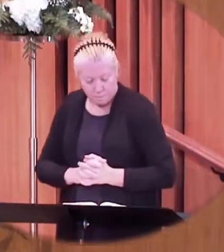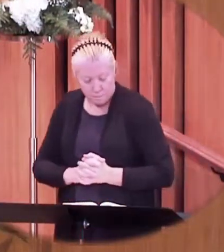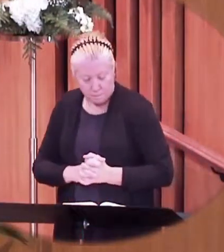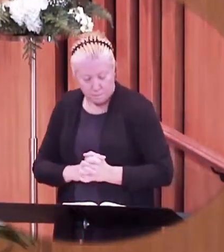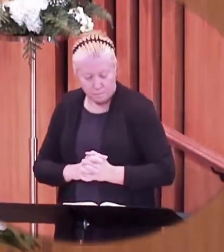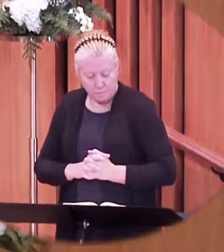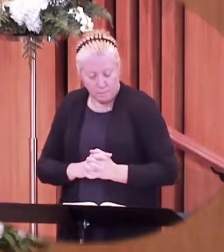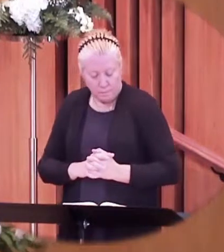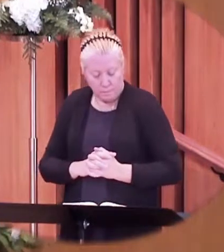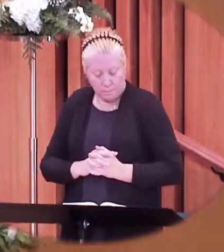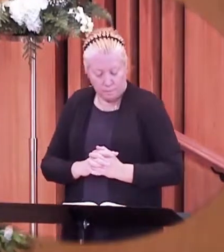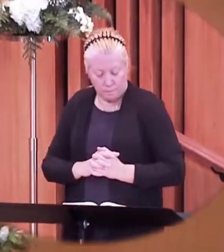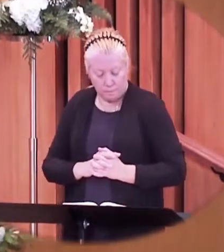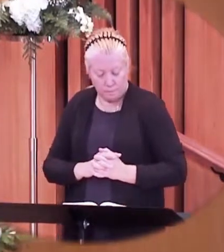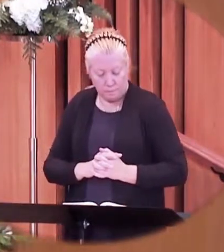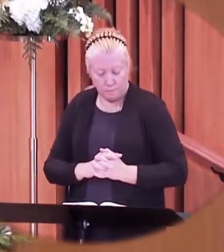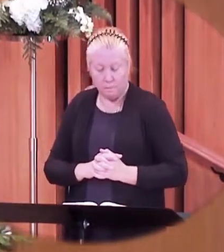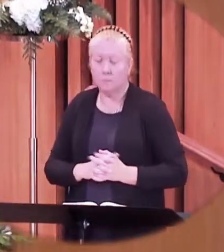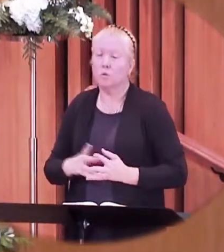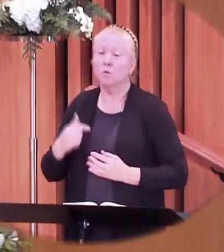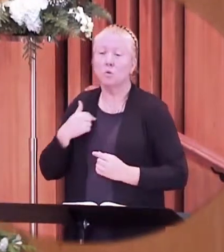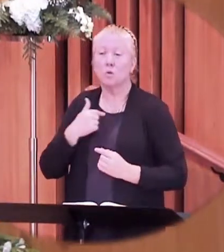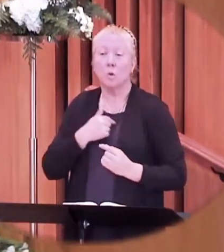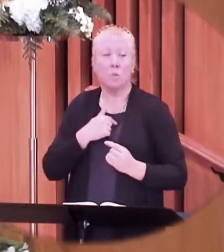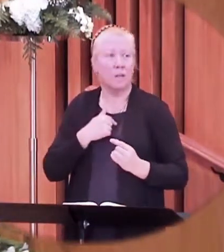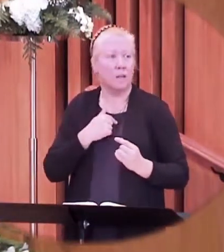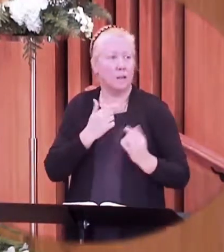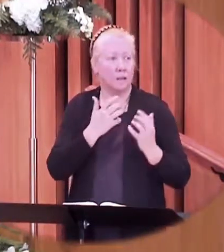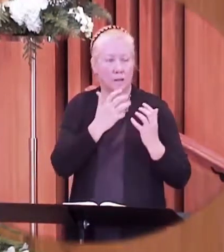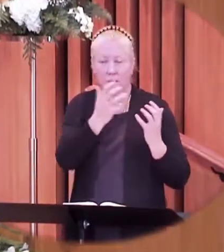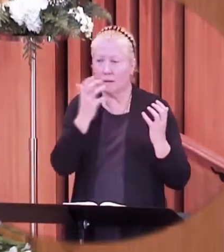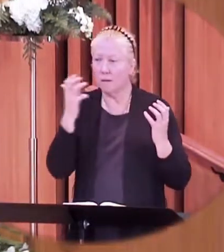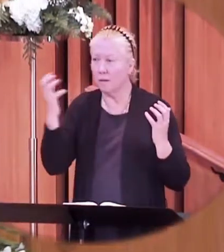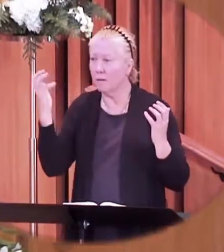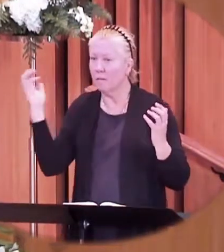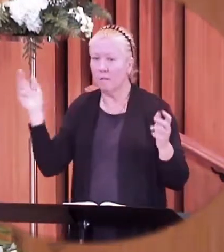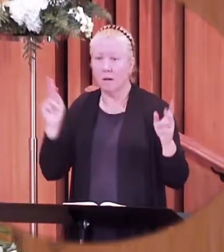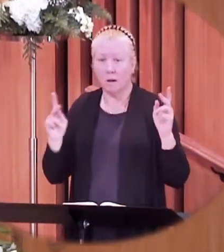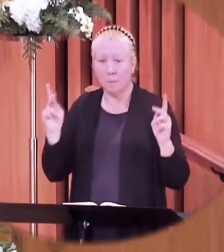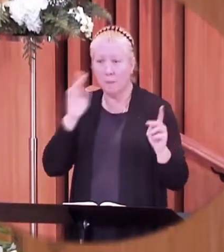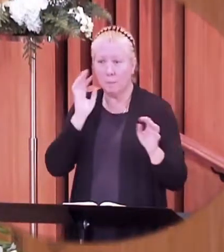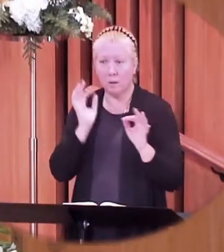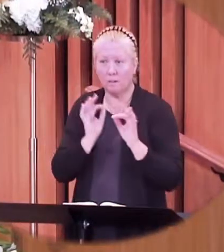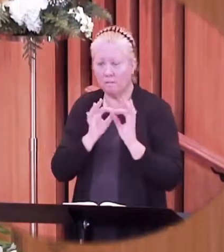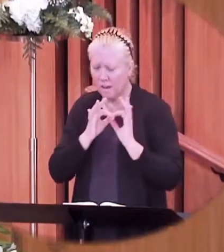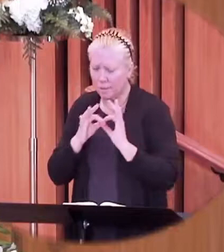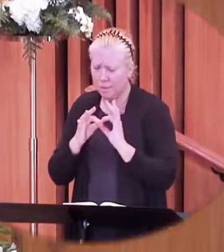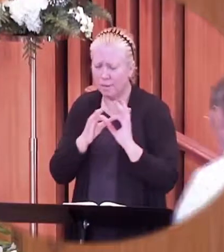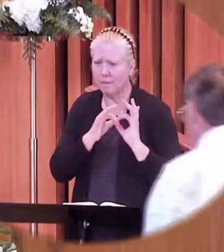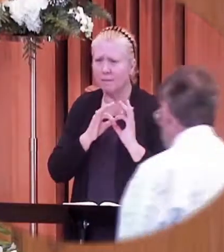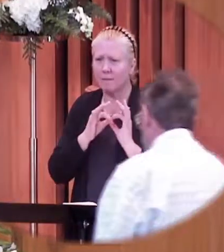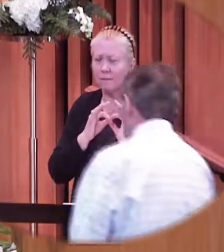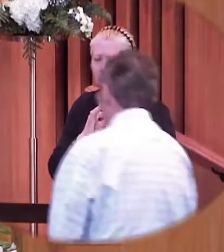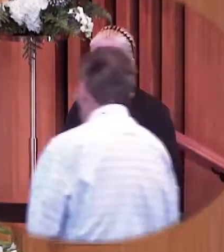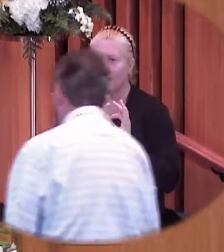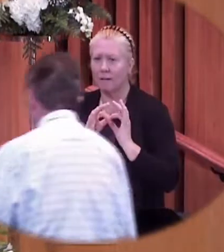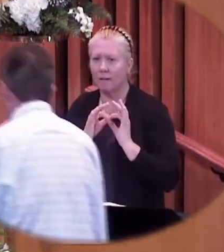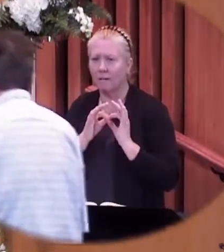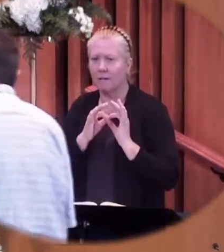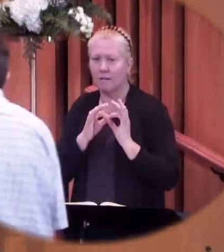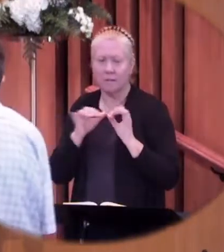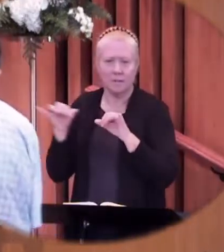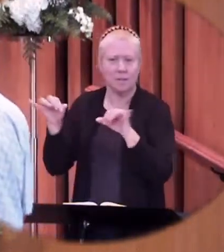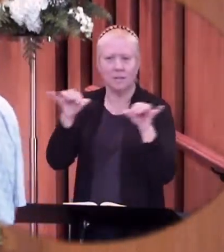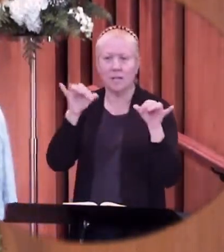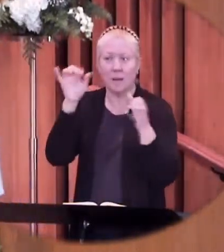My brothers and sisters, gathering as a people of faith today, embracing the crosses that you challenge us